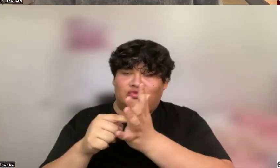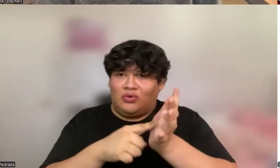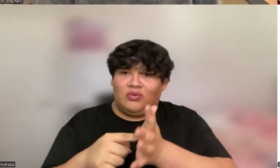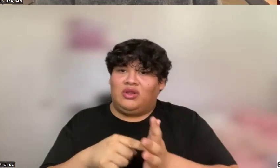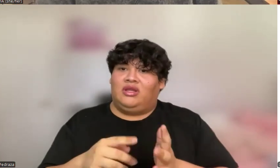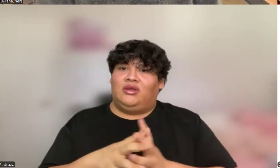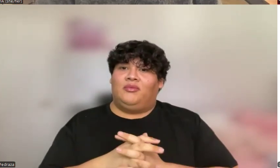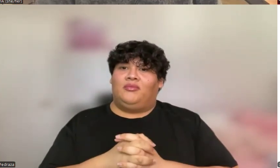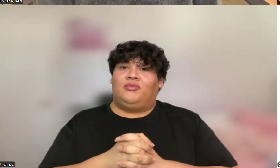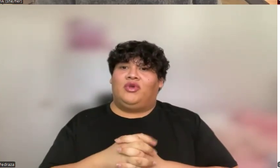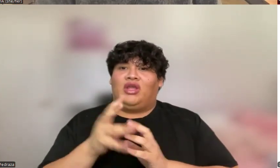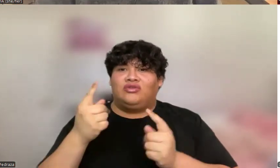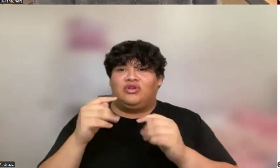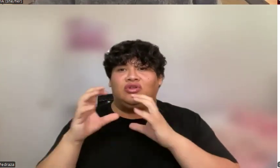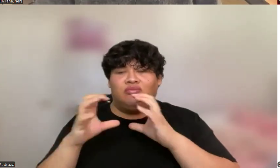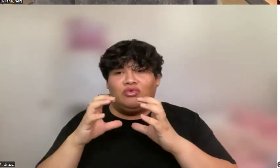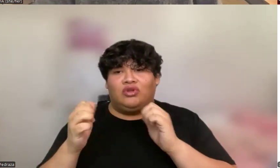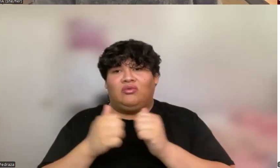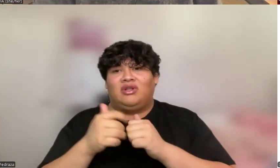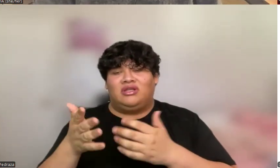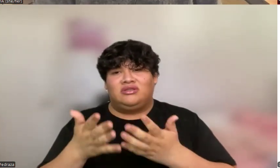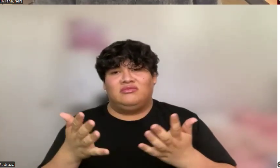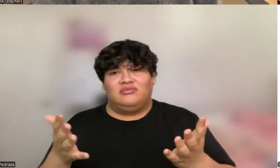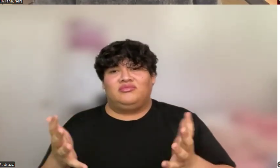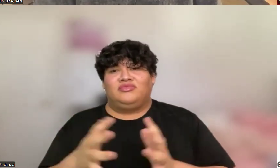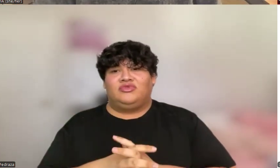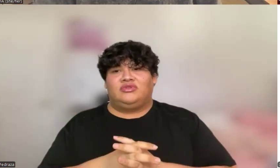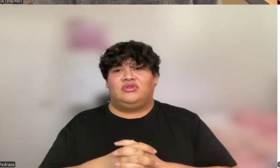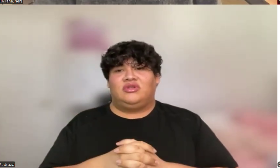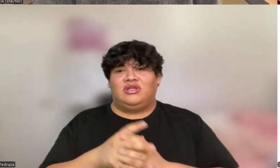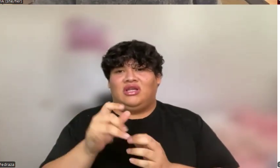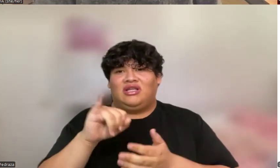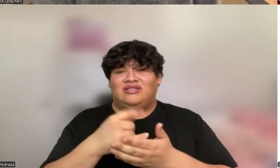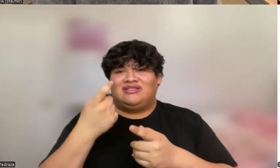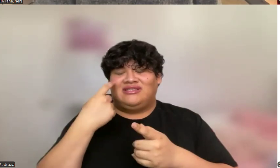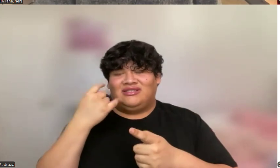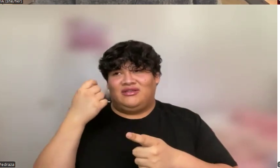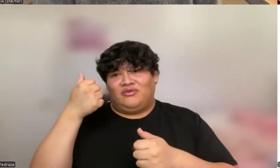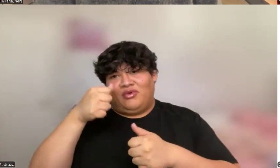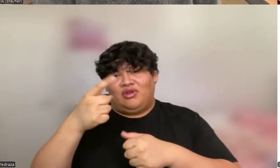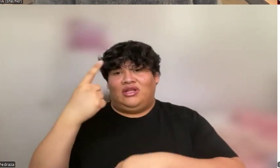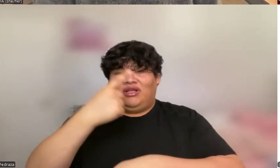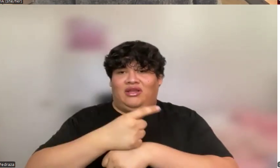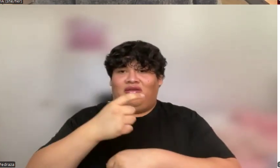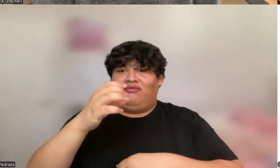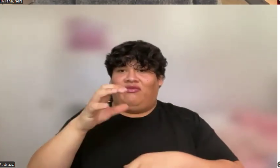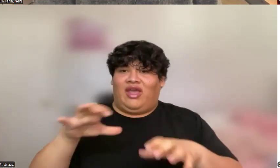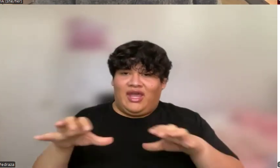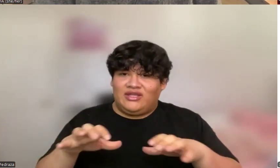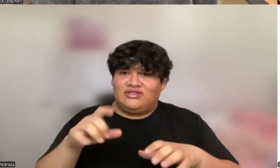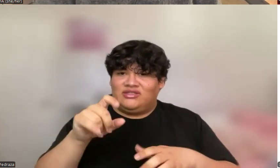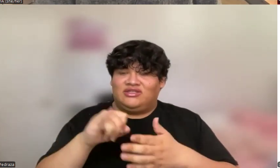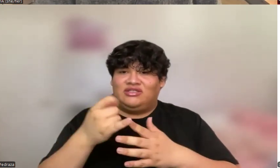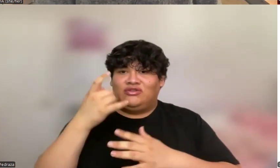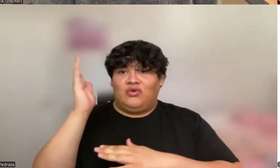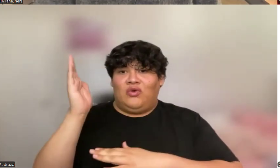and communicate about these issues. And it reminds me of the day of action that we hosted. And when one of the lived experience was like, there's a